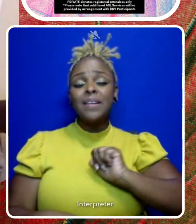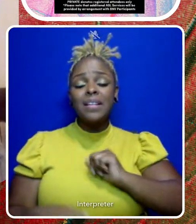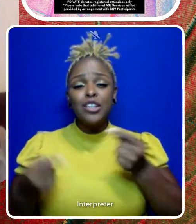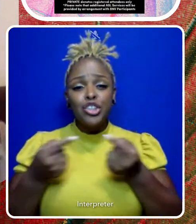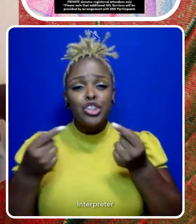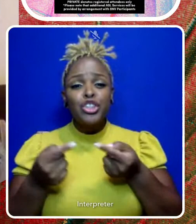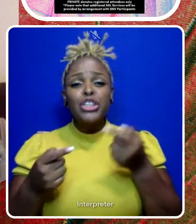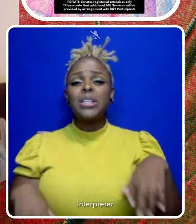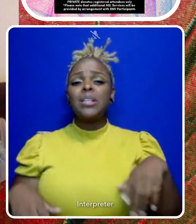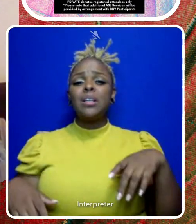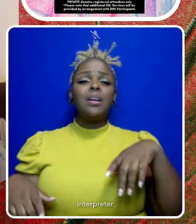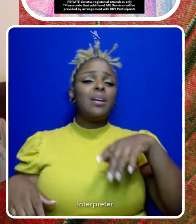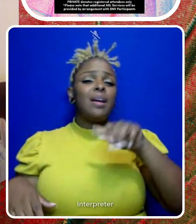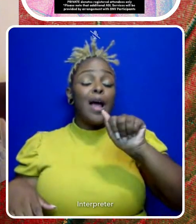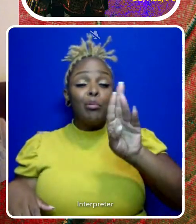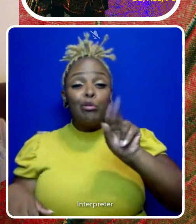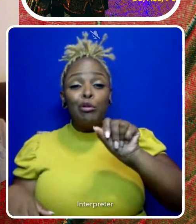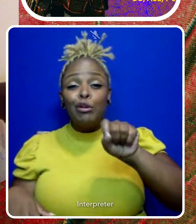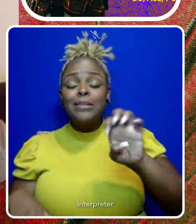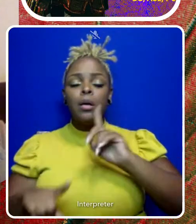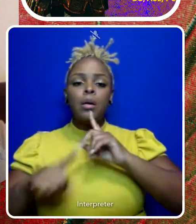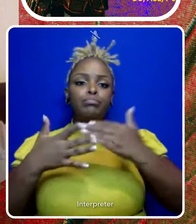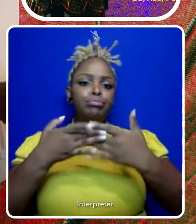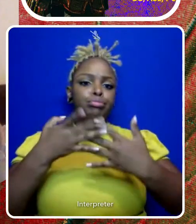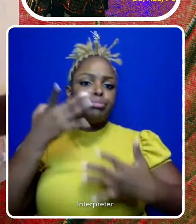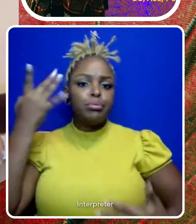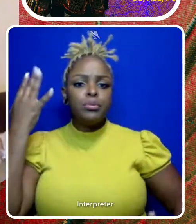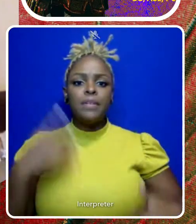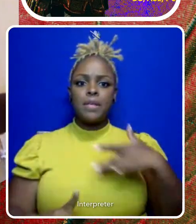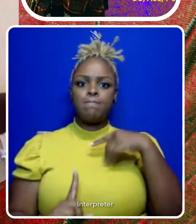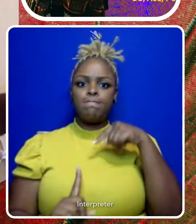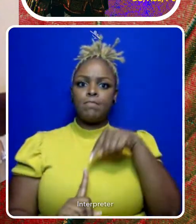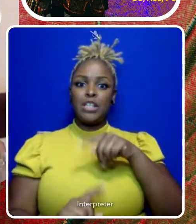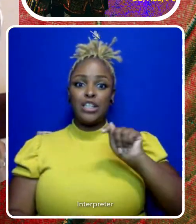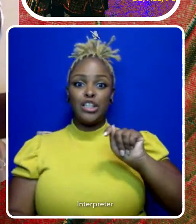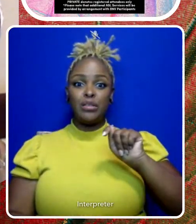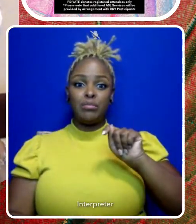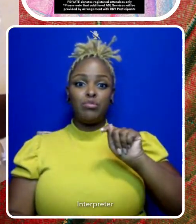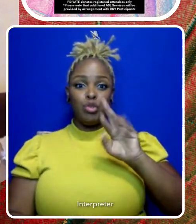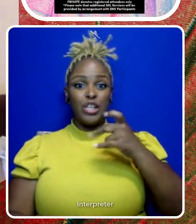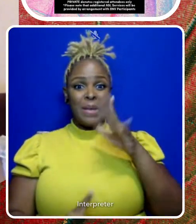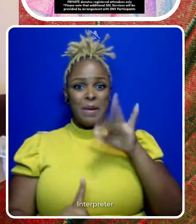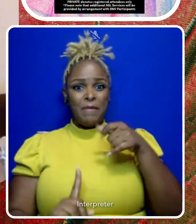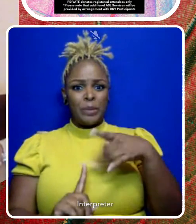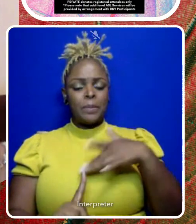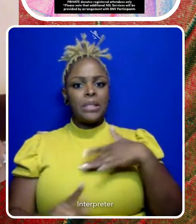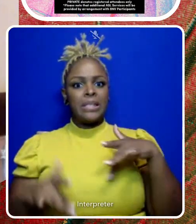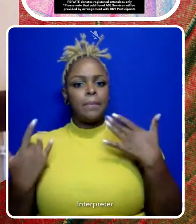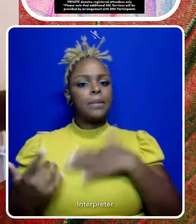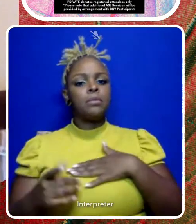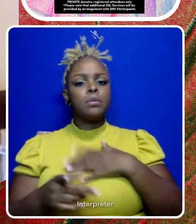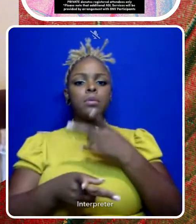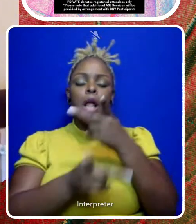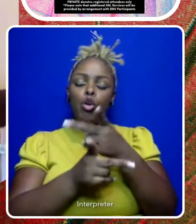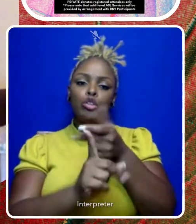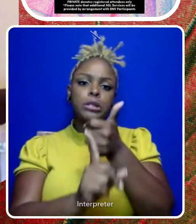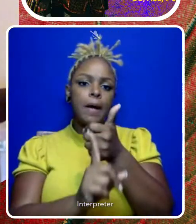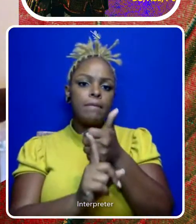if you're feeling triggered by any part of this event, to do what you need to do in order to keep yourself healthy and